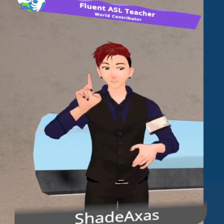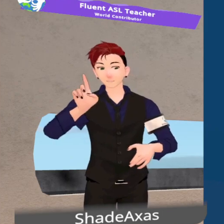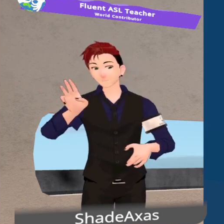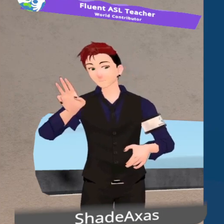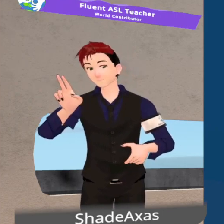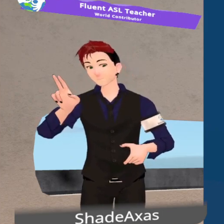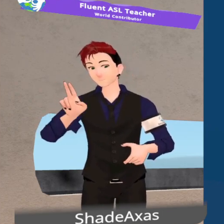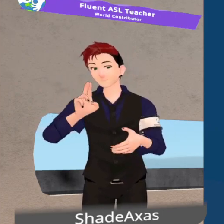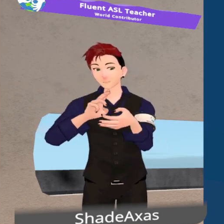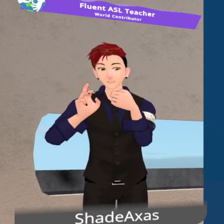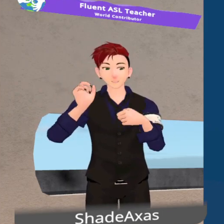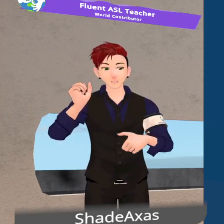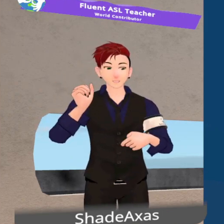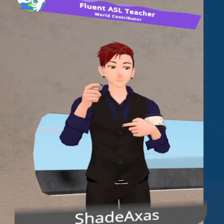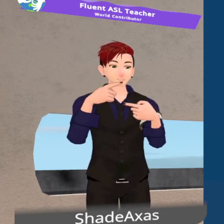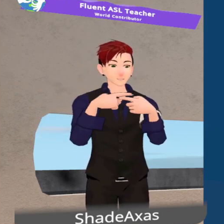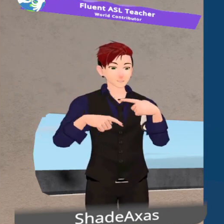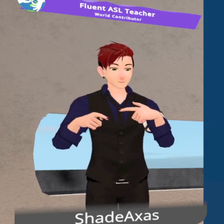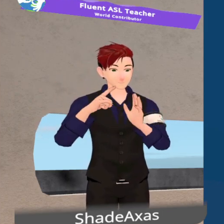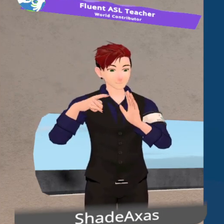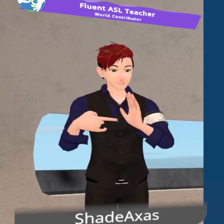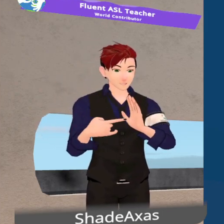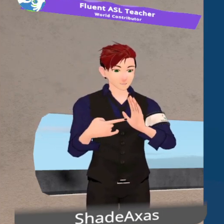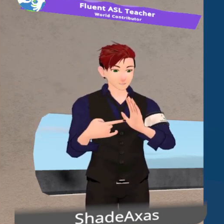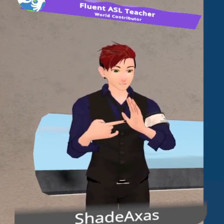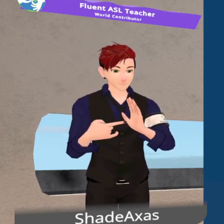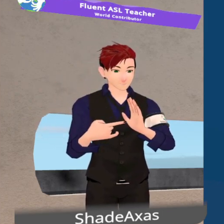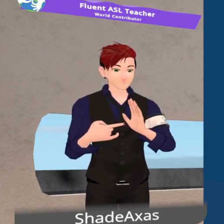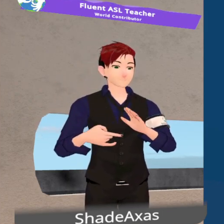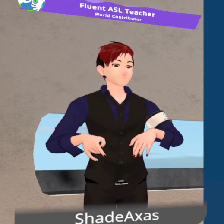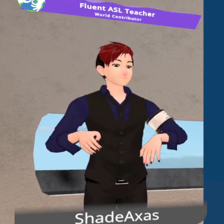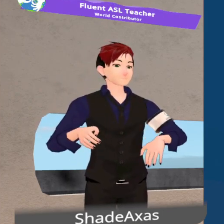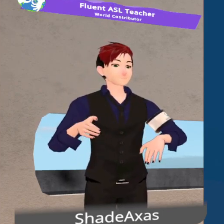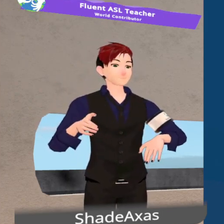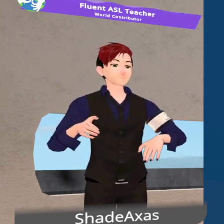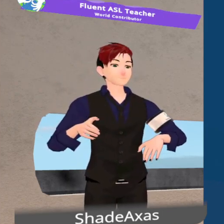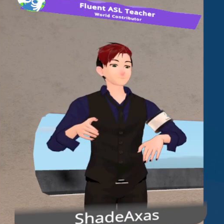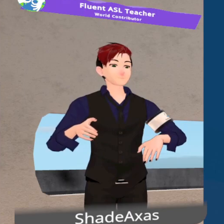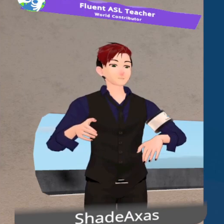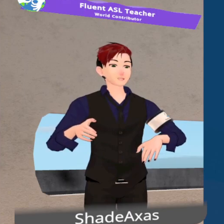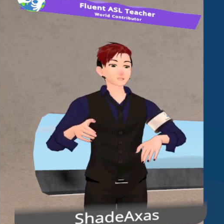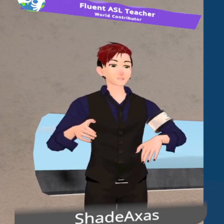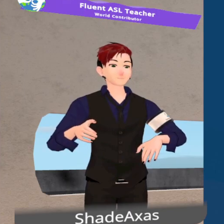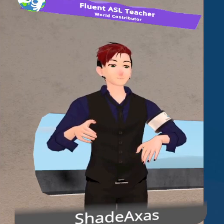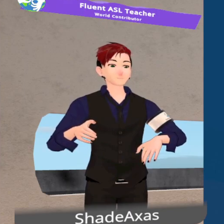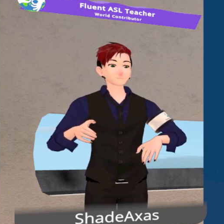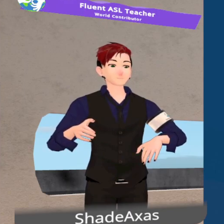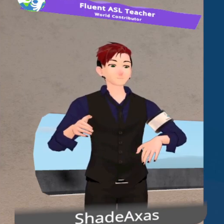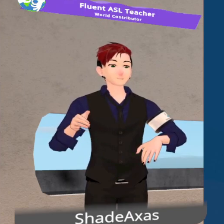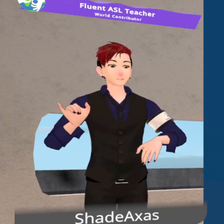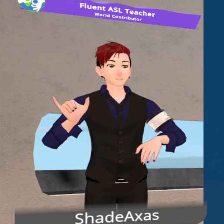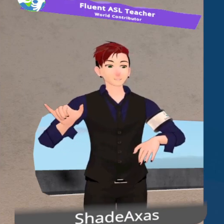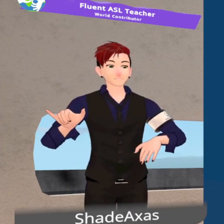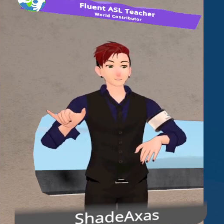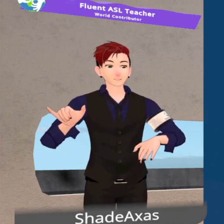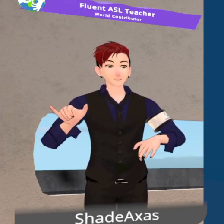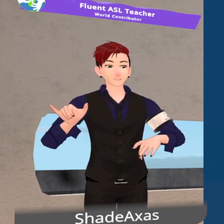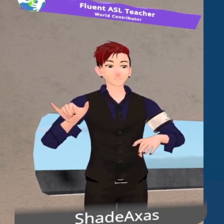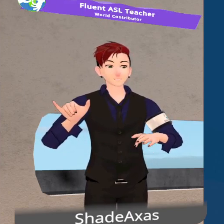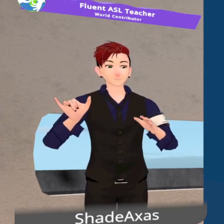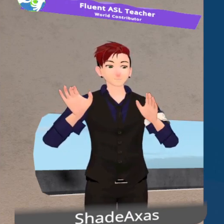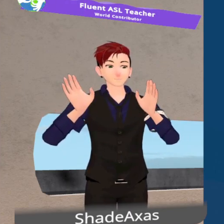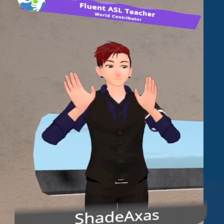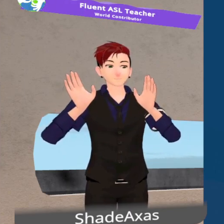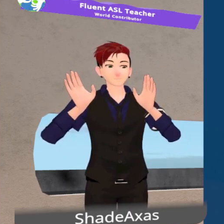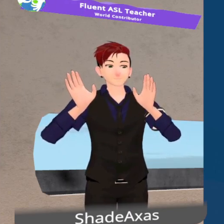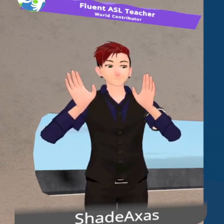have a VRC signer role. Uh, that